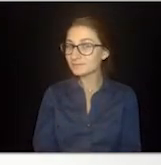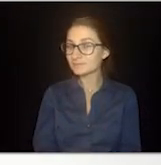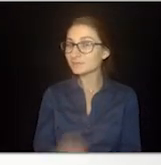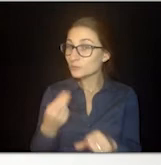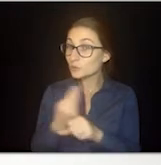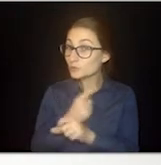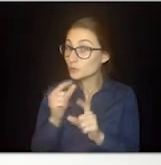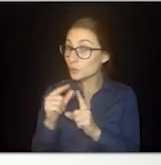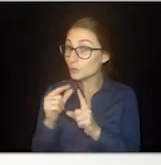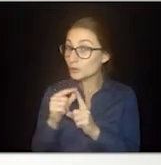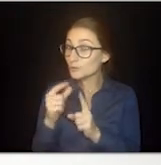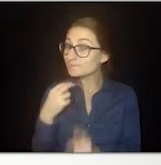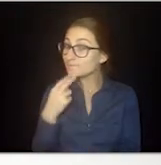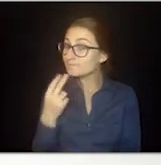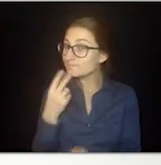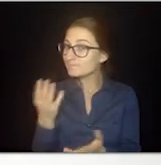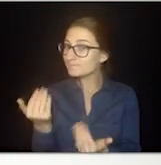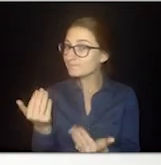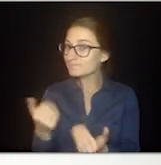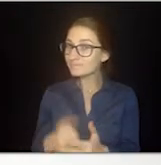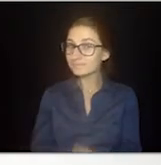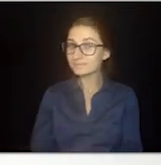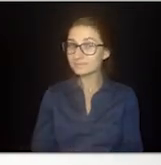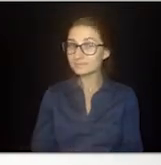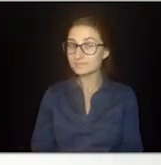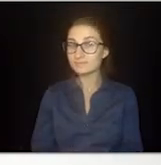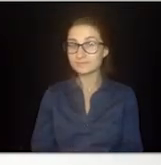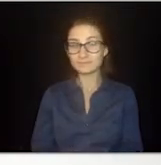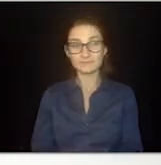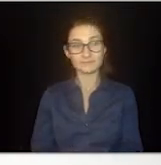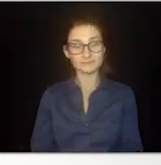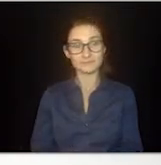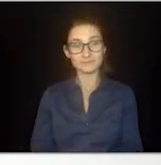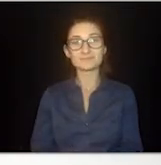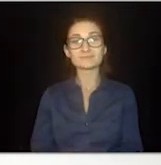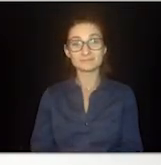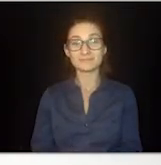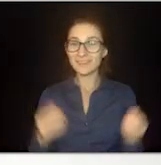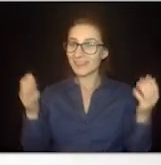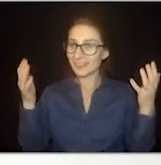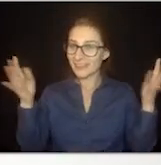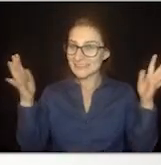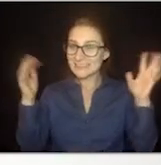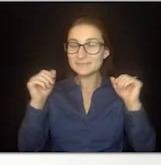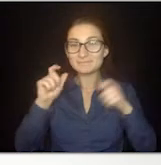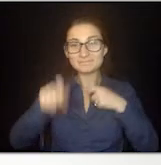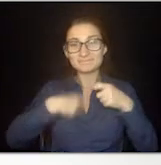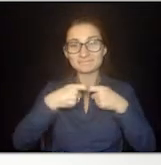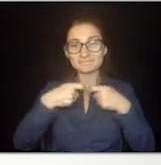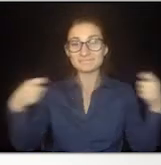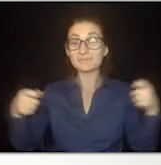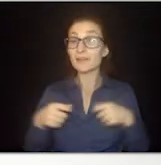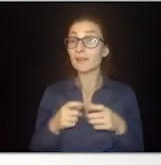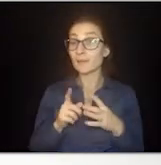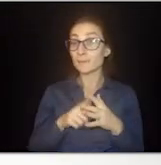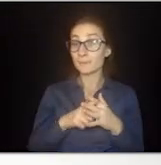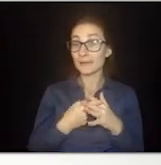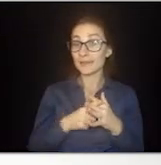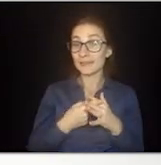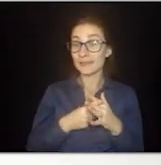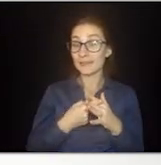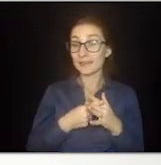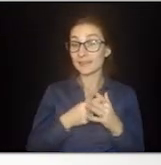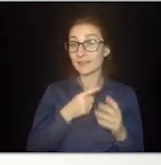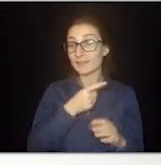Use your words. Use your words, sweetie. Mark. Okay, so that's it. That's the end. That's the